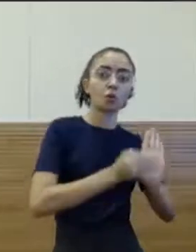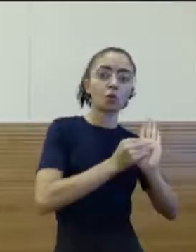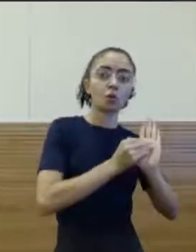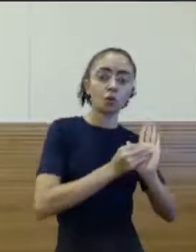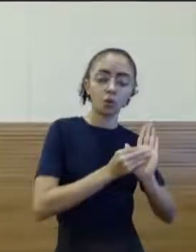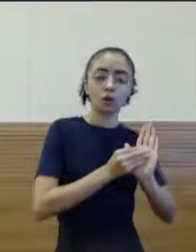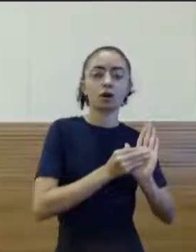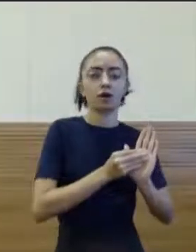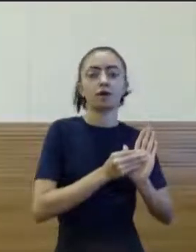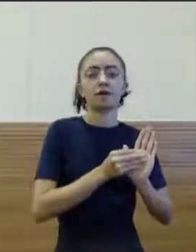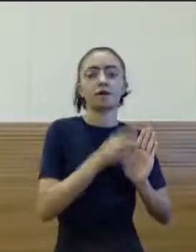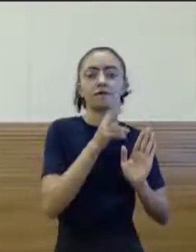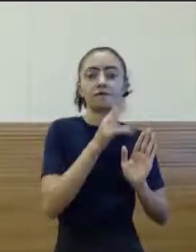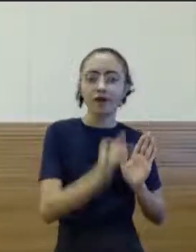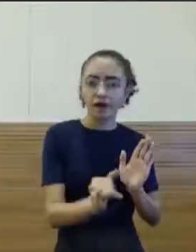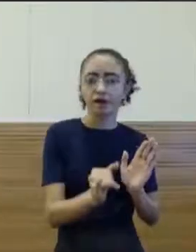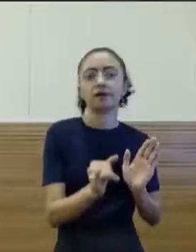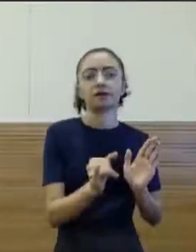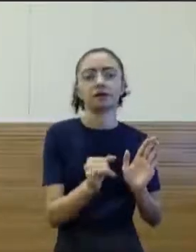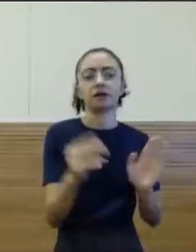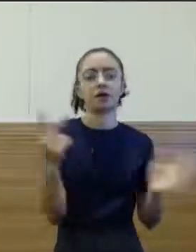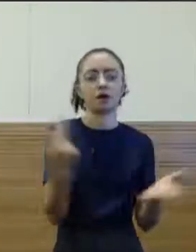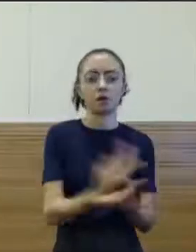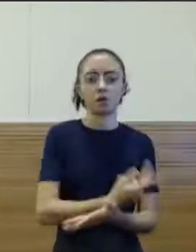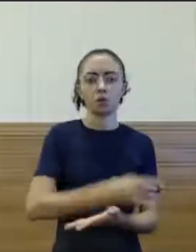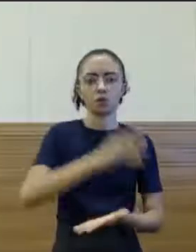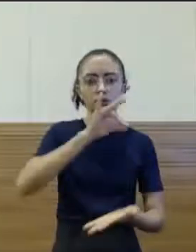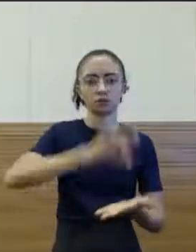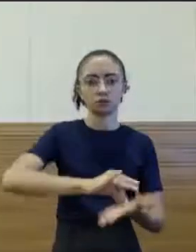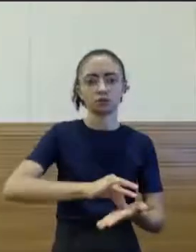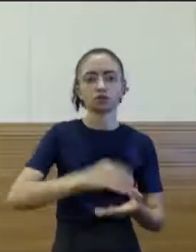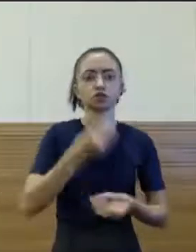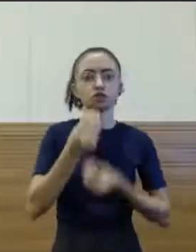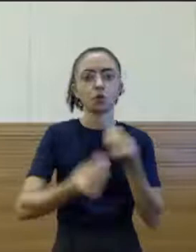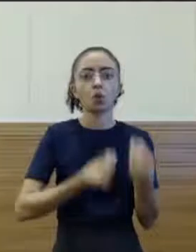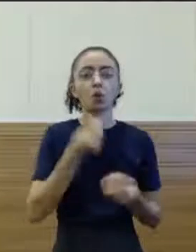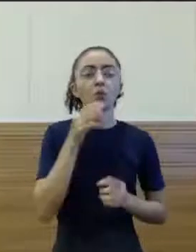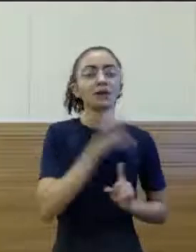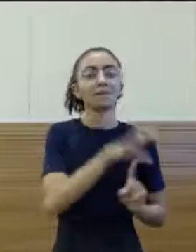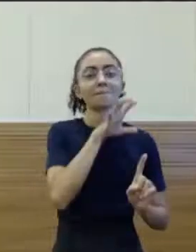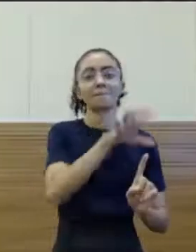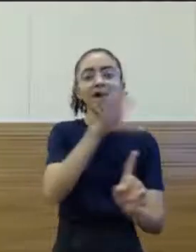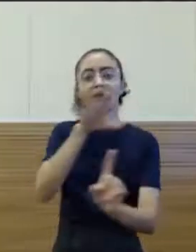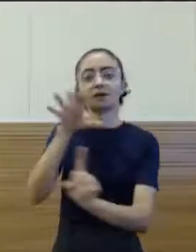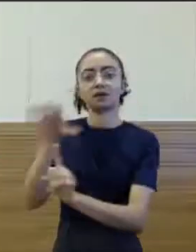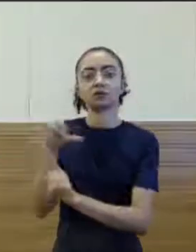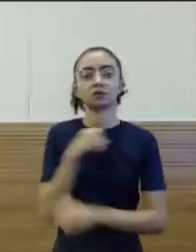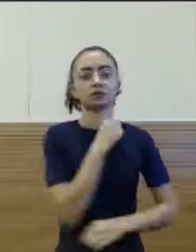that we're going to implement or consider the theme of the environmental impact as well.